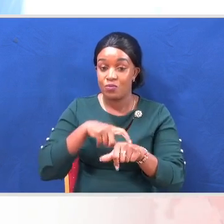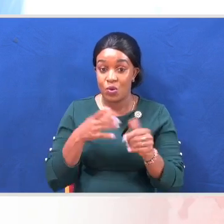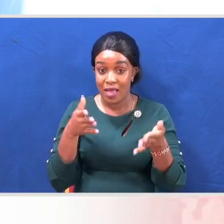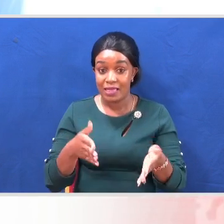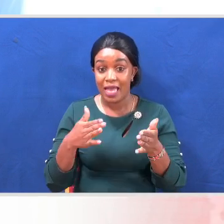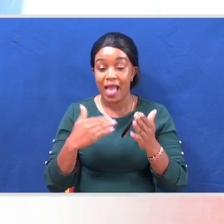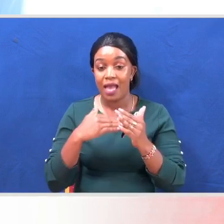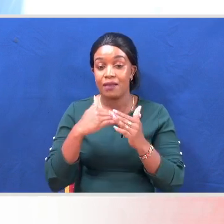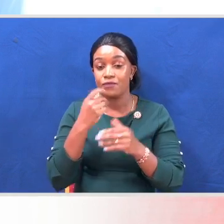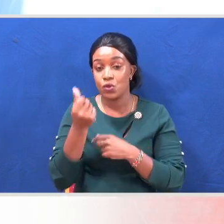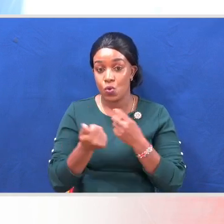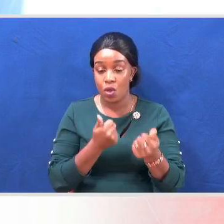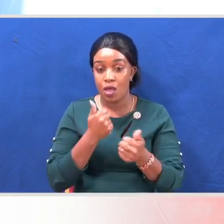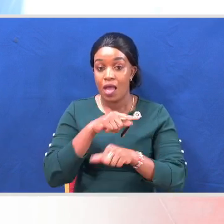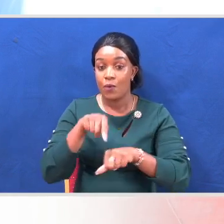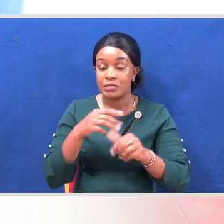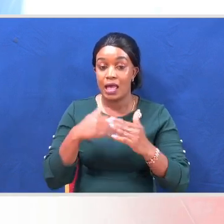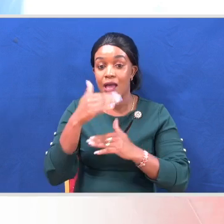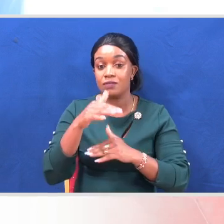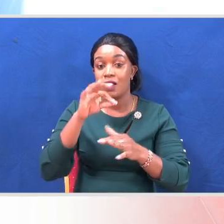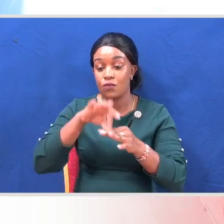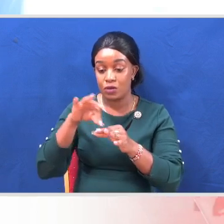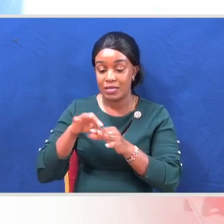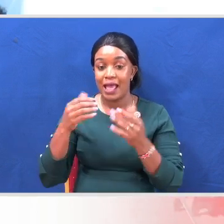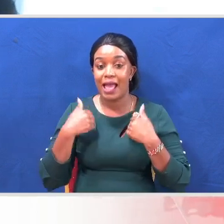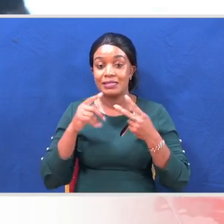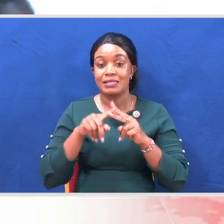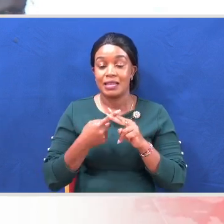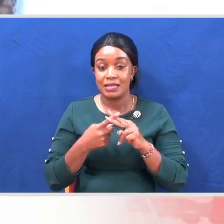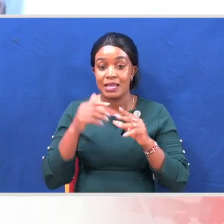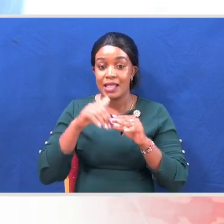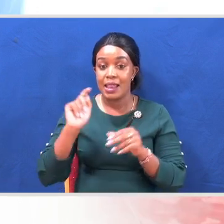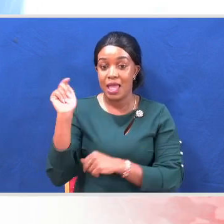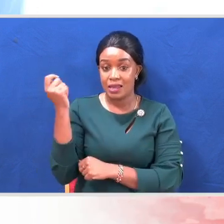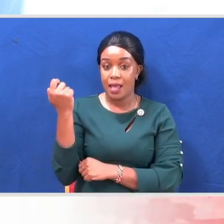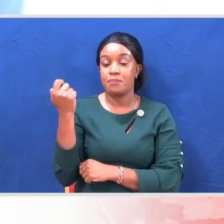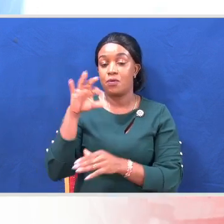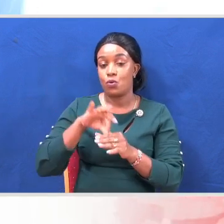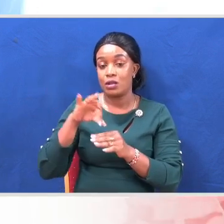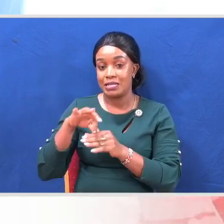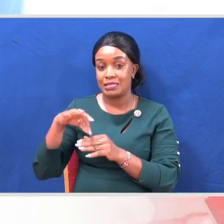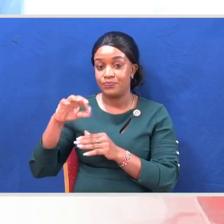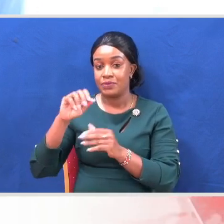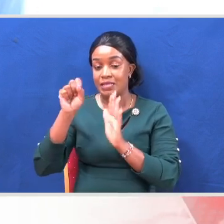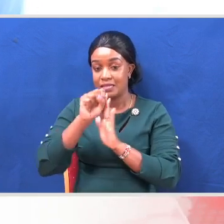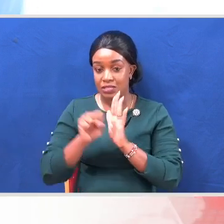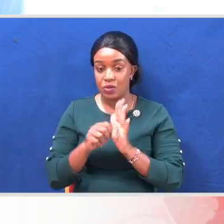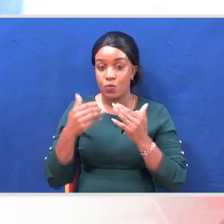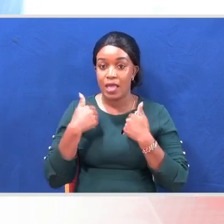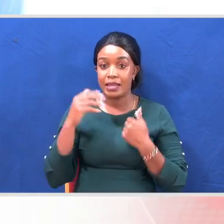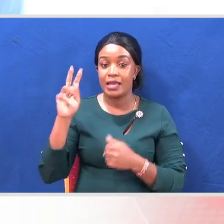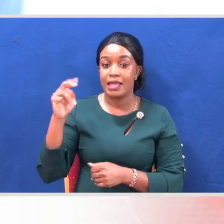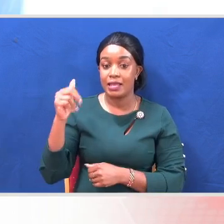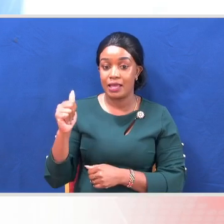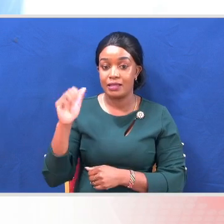hours after voting had kicked off here at the Harambee polling station, there was a scuffle between ANC leaders led